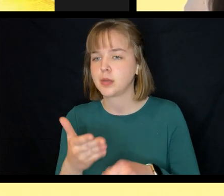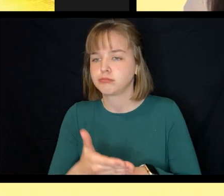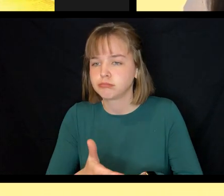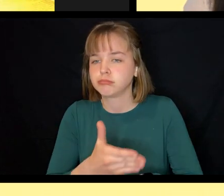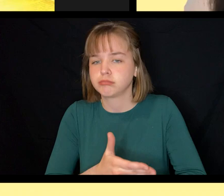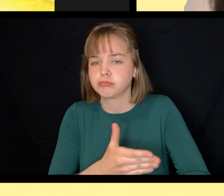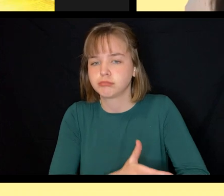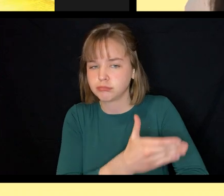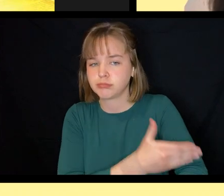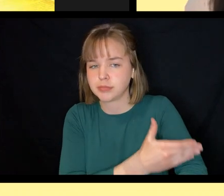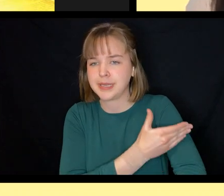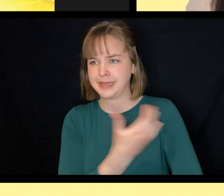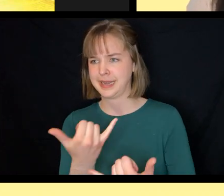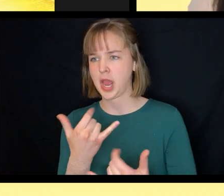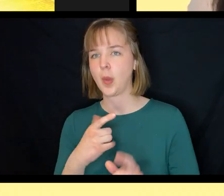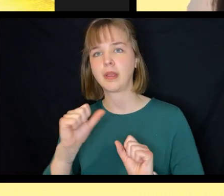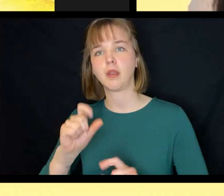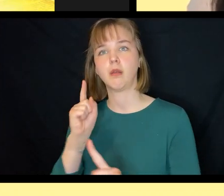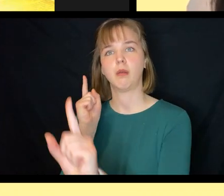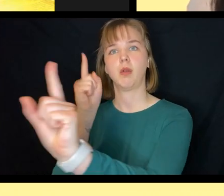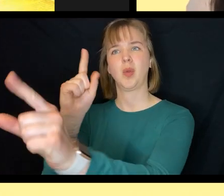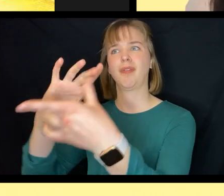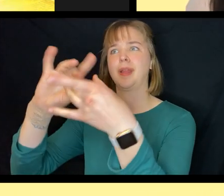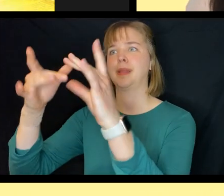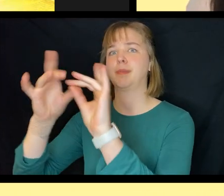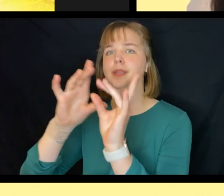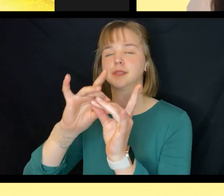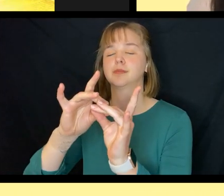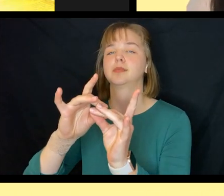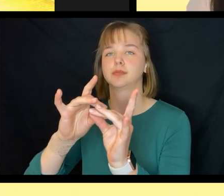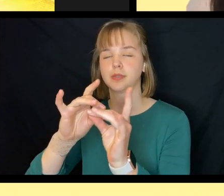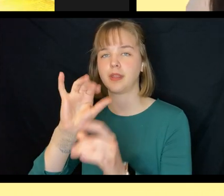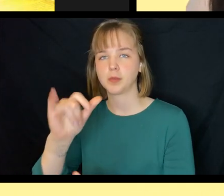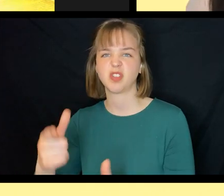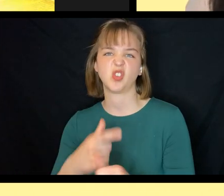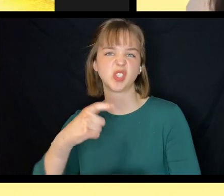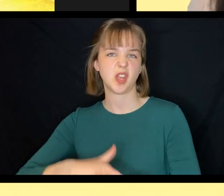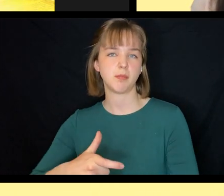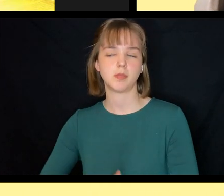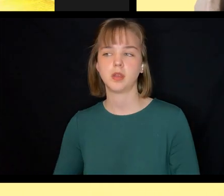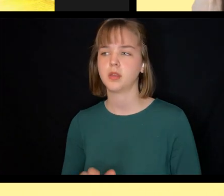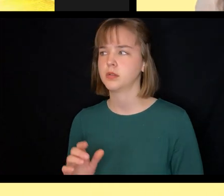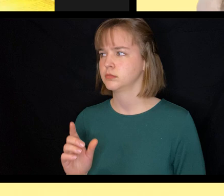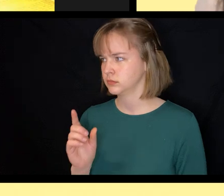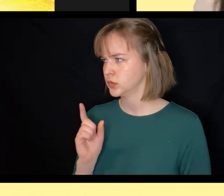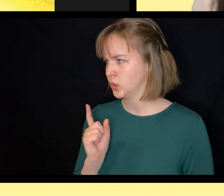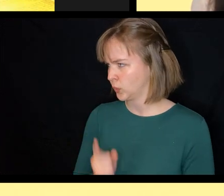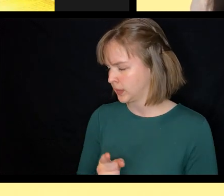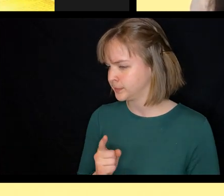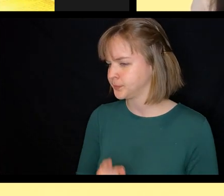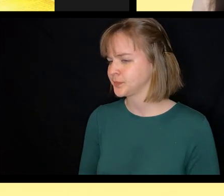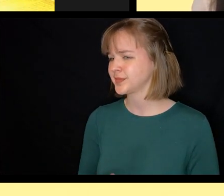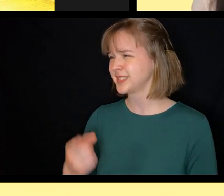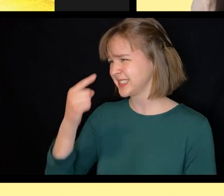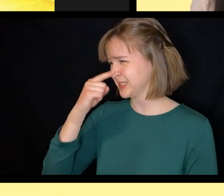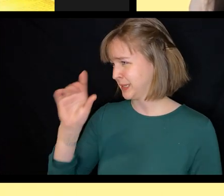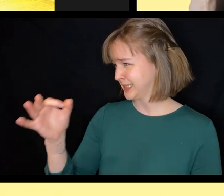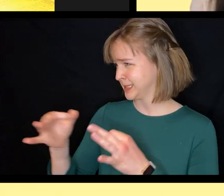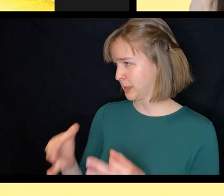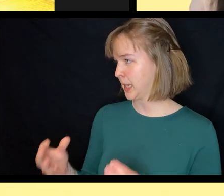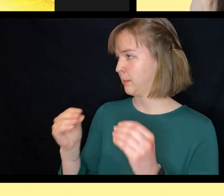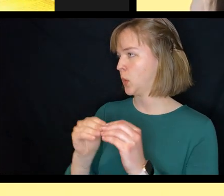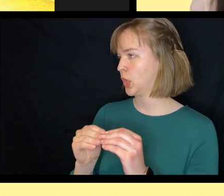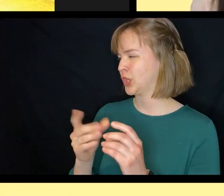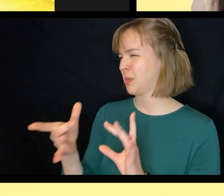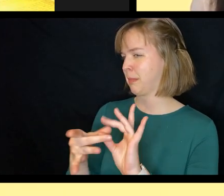more potential and like places to grow from it. Yeah, definitely. Definitely. Can you walk me through some of those